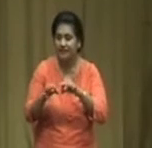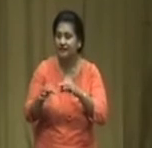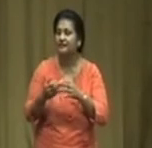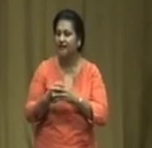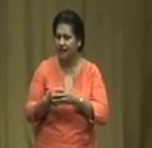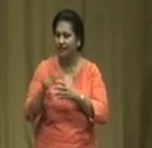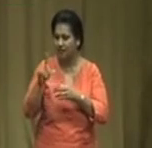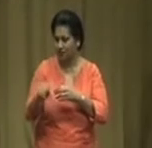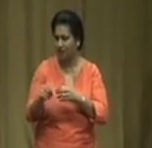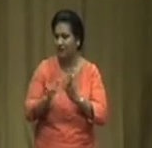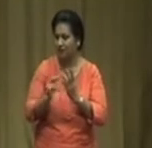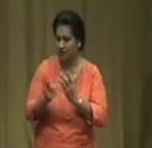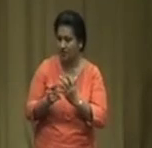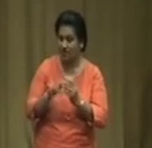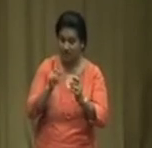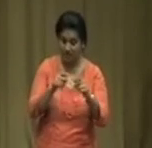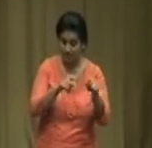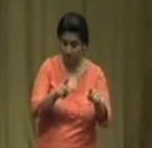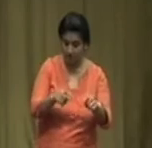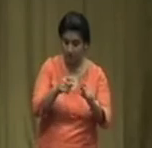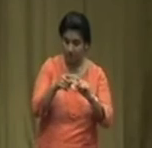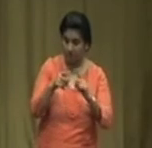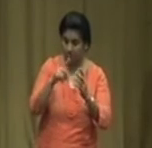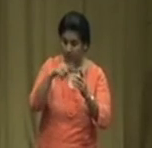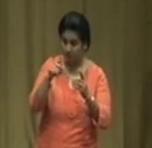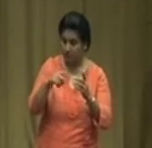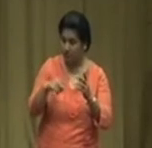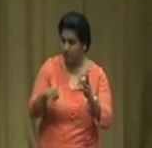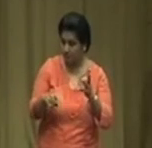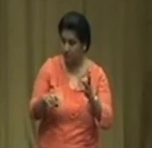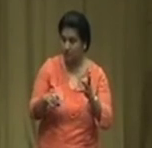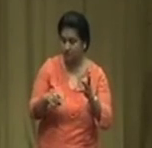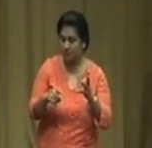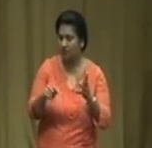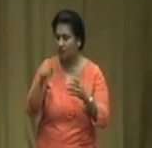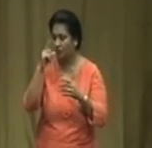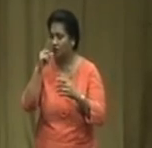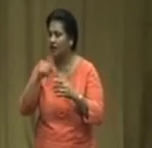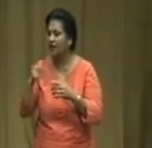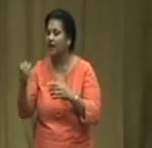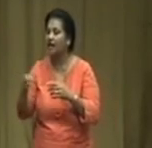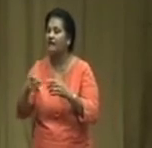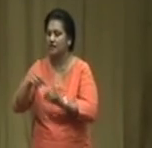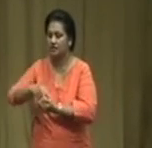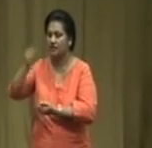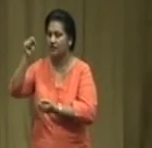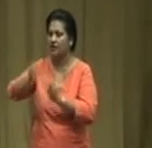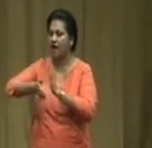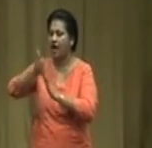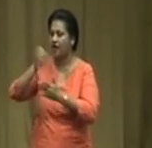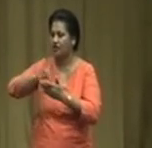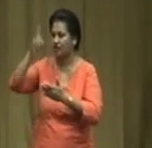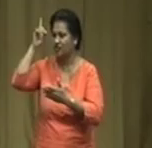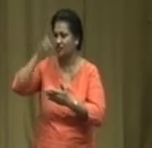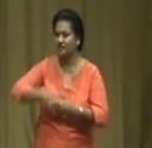certifications, they will qualify for transcript credit that will be recognized towards the Certificate of Higher Education Business at the University